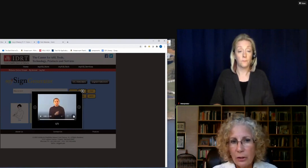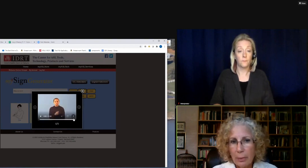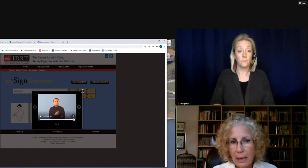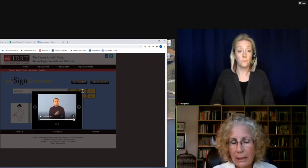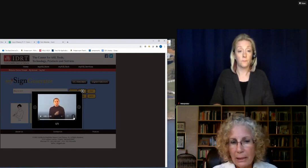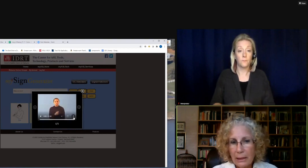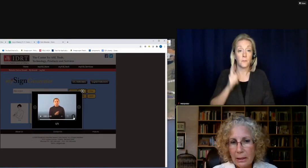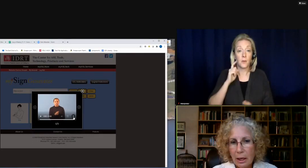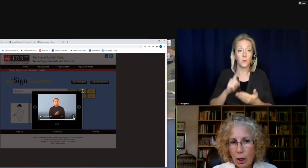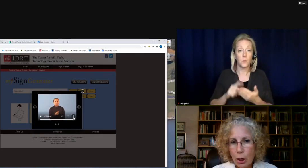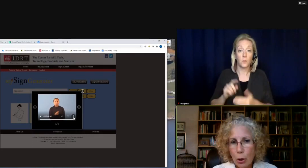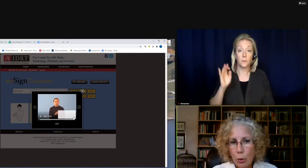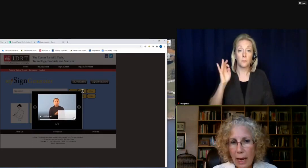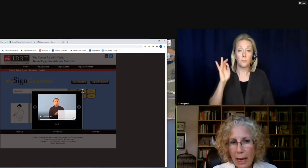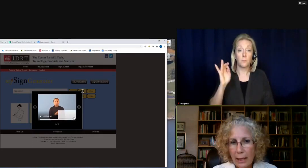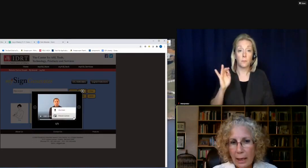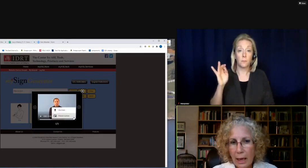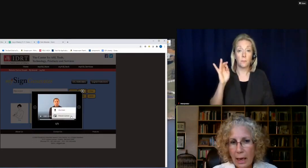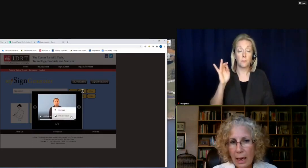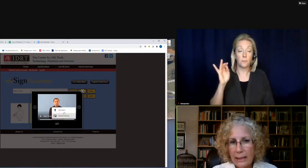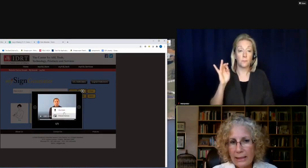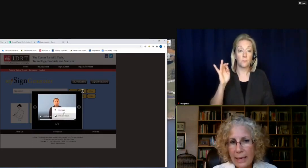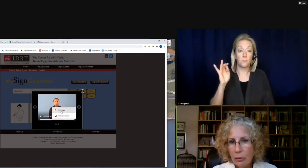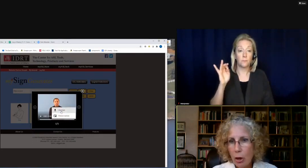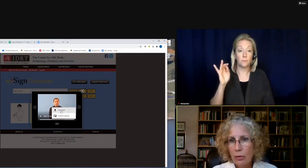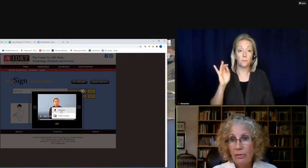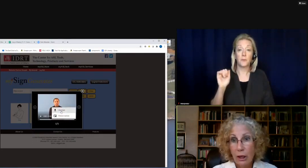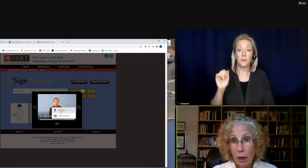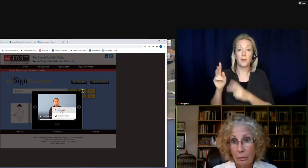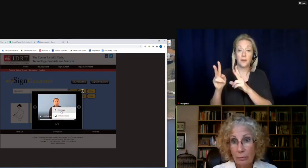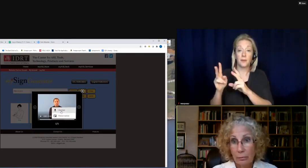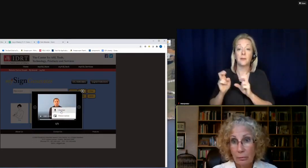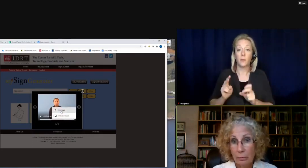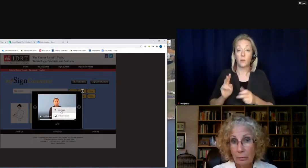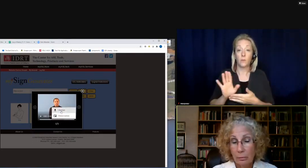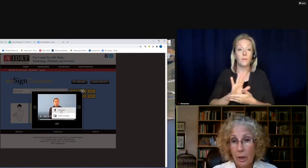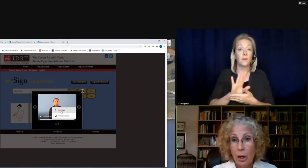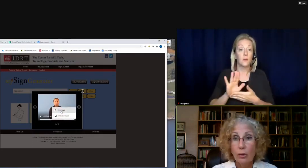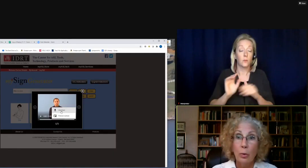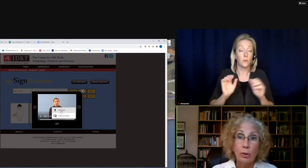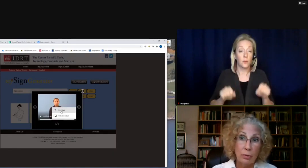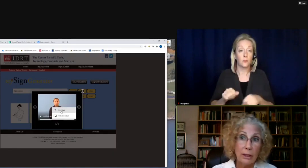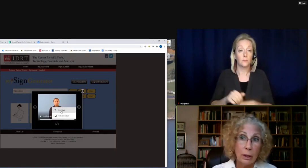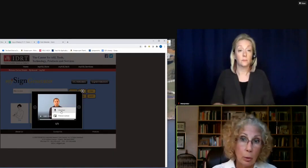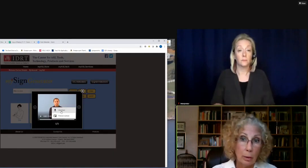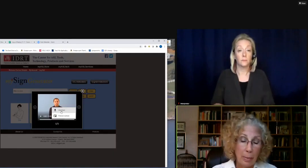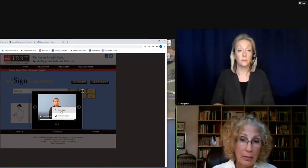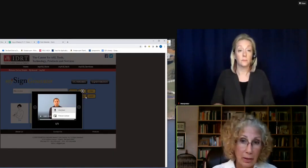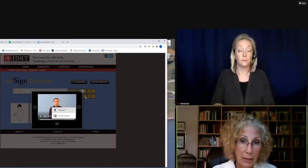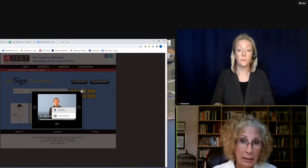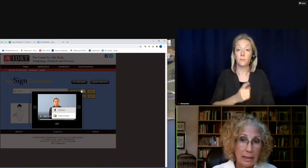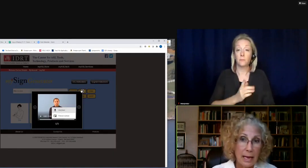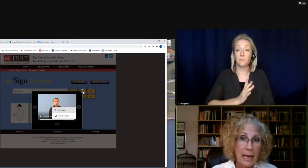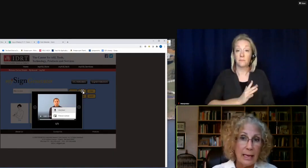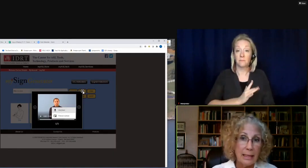See these three buttons? You can download the video. So what's really cool